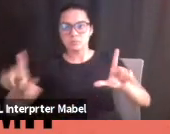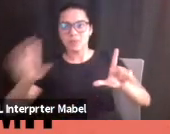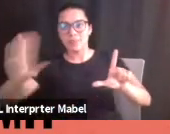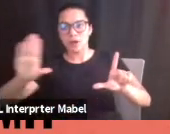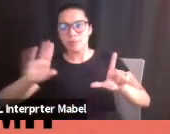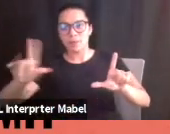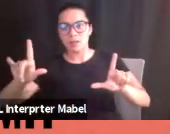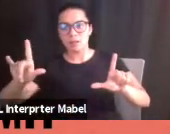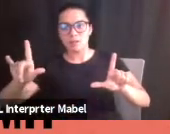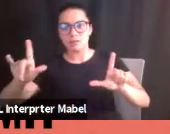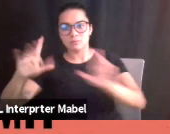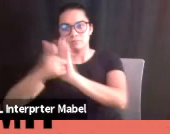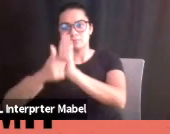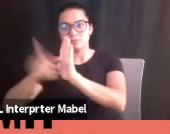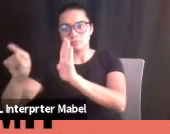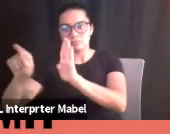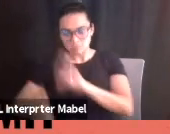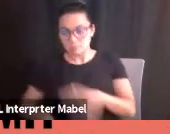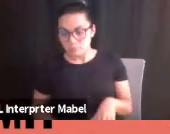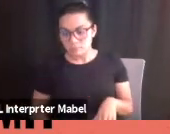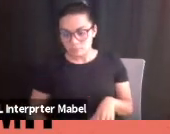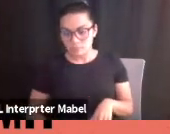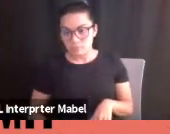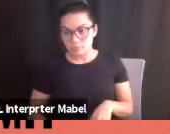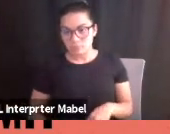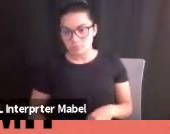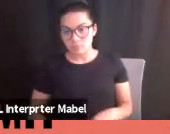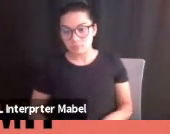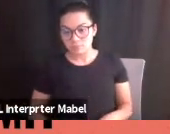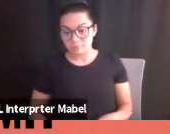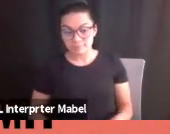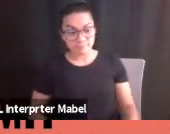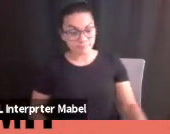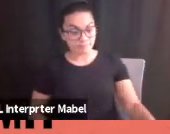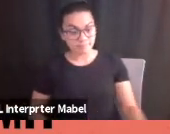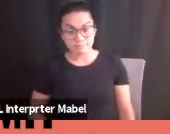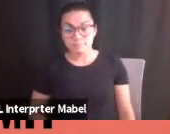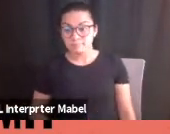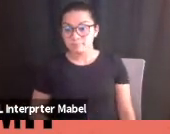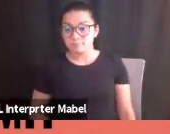Yeah. So.